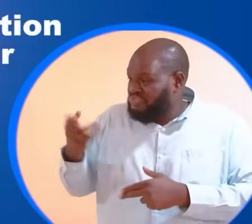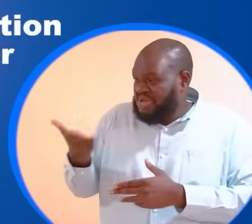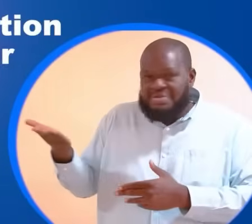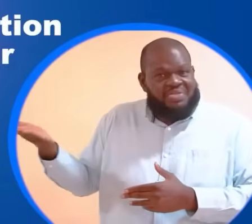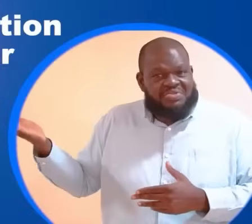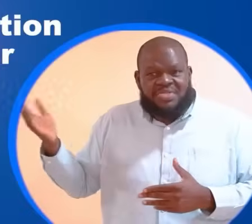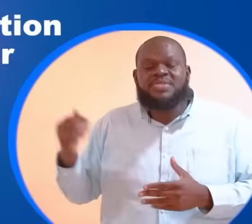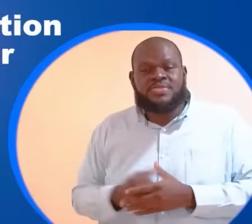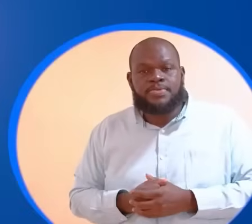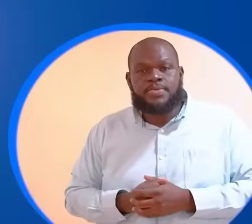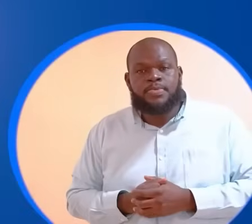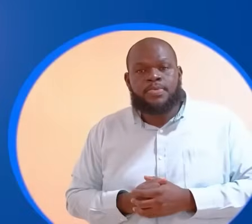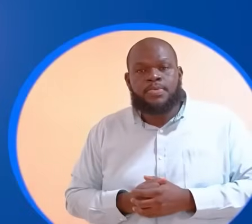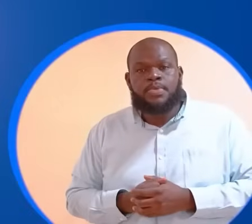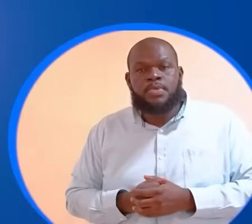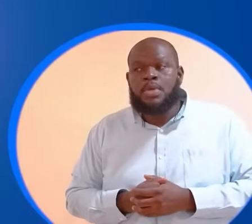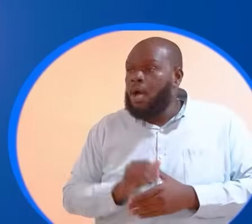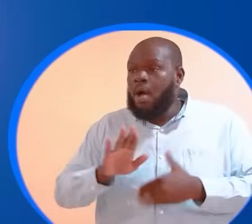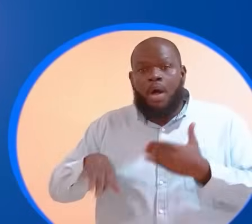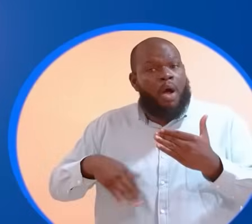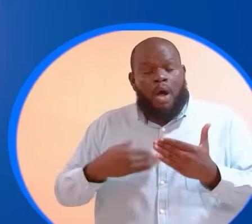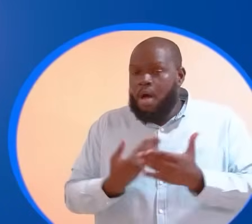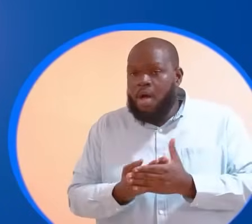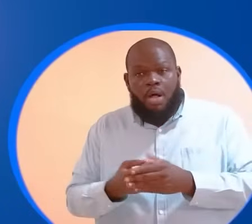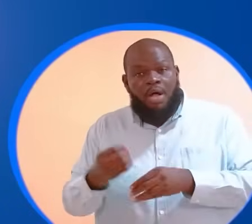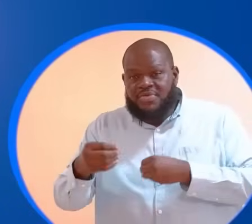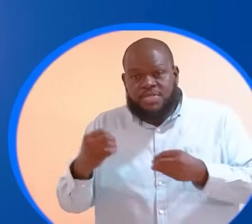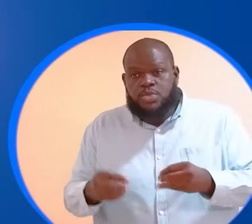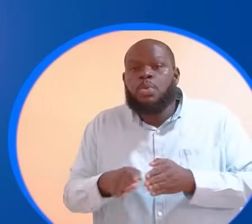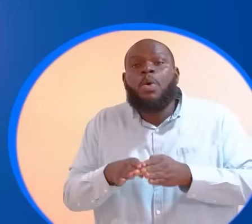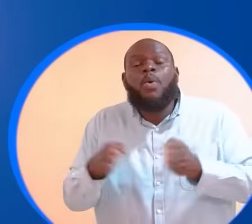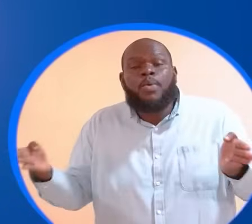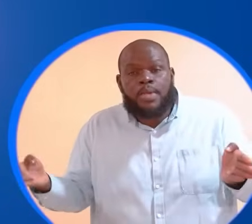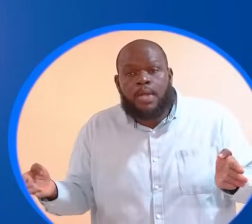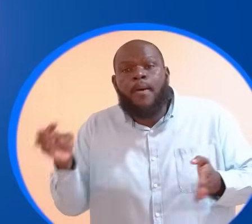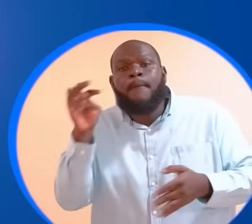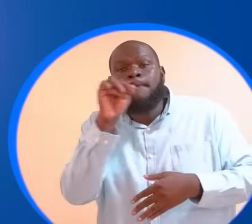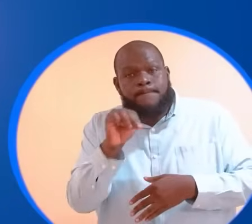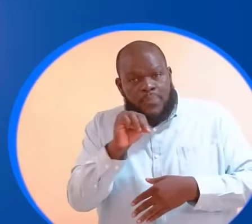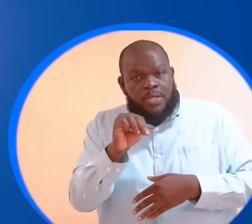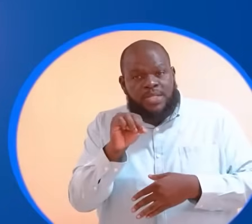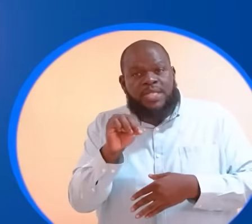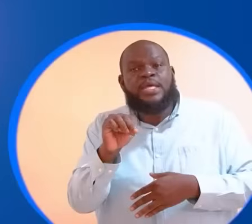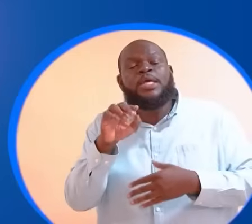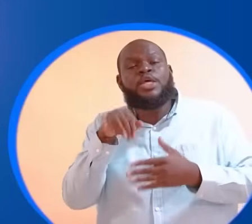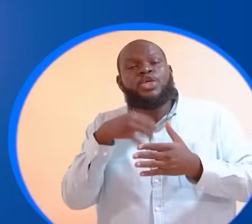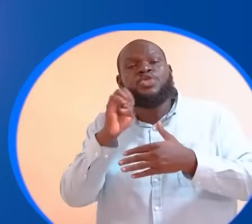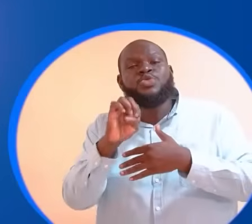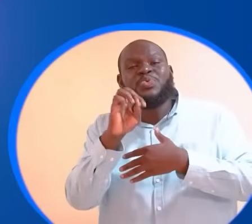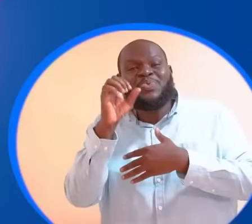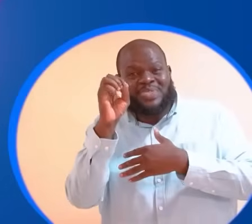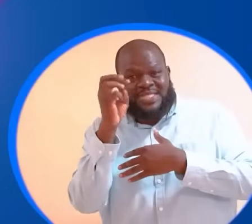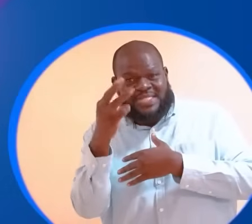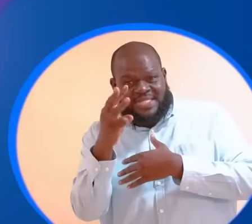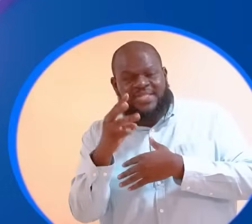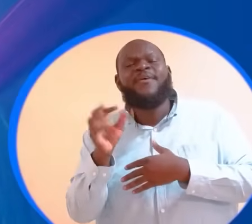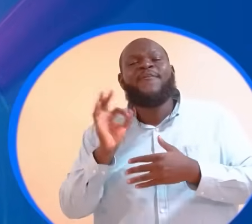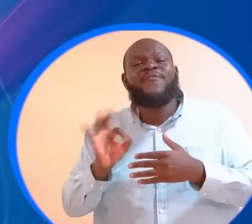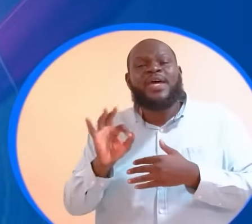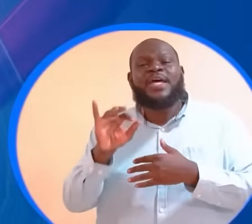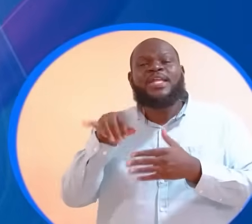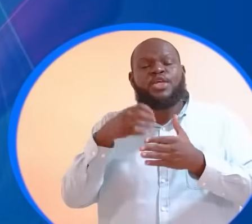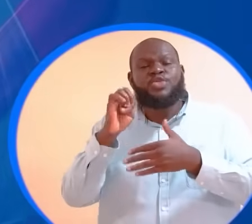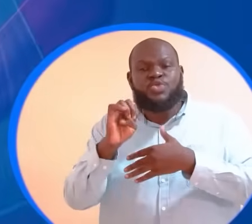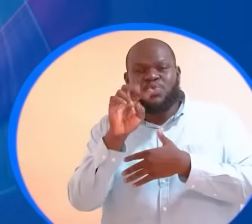these transactions. All GECOM registration offices will be open Monday, June 16 to Friday, June 20,